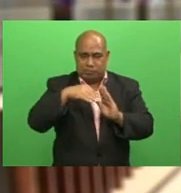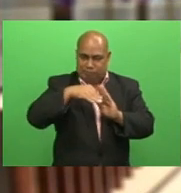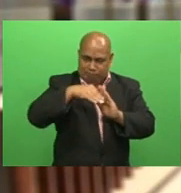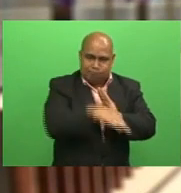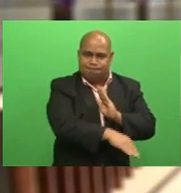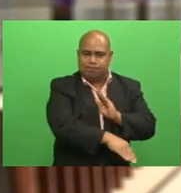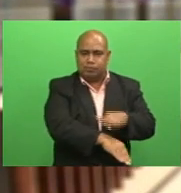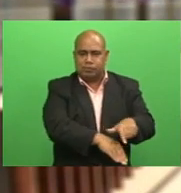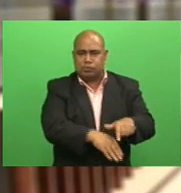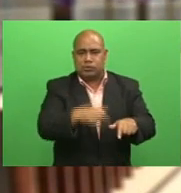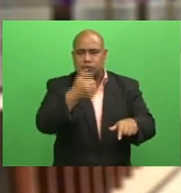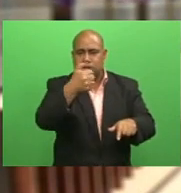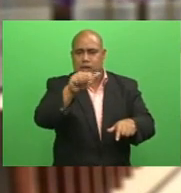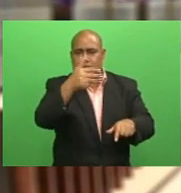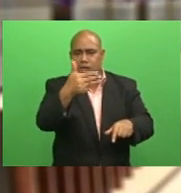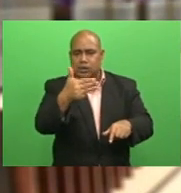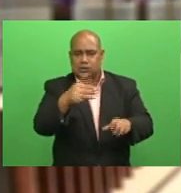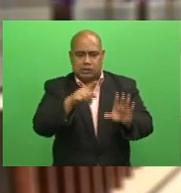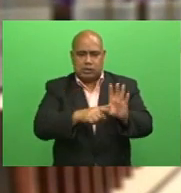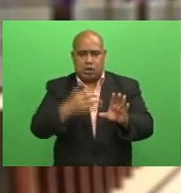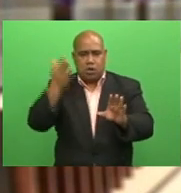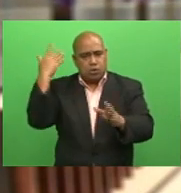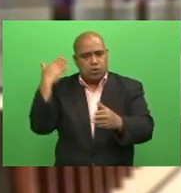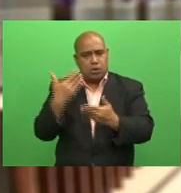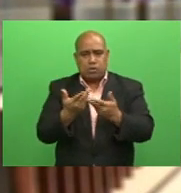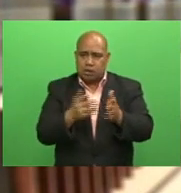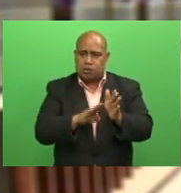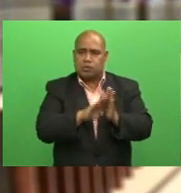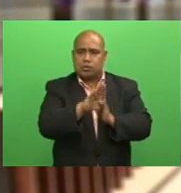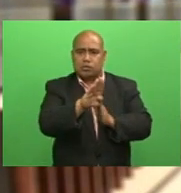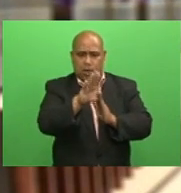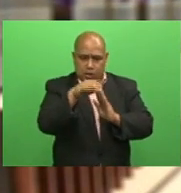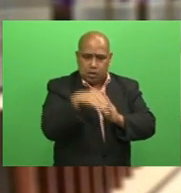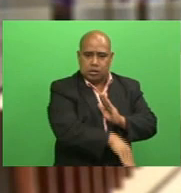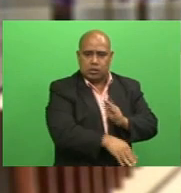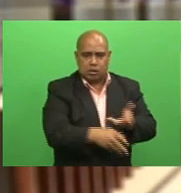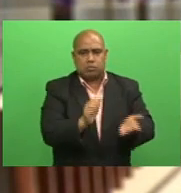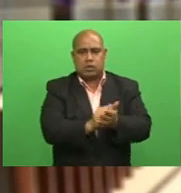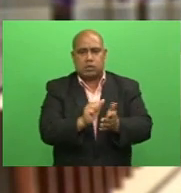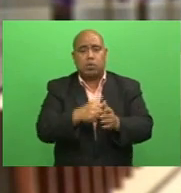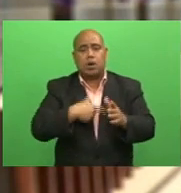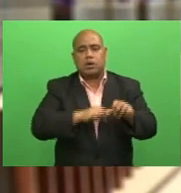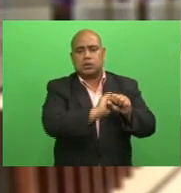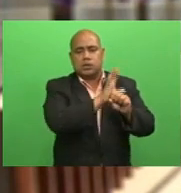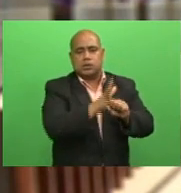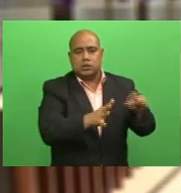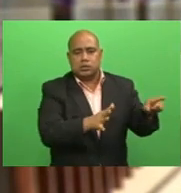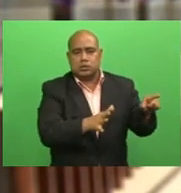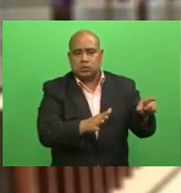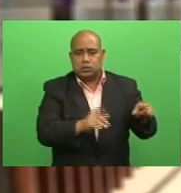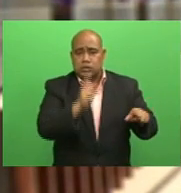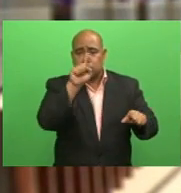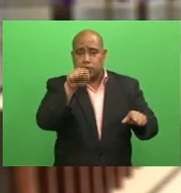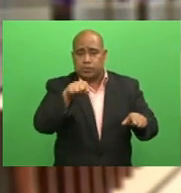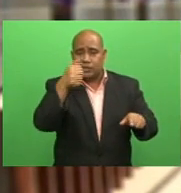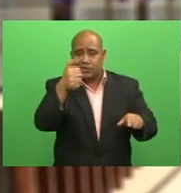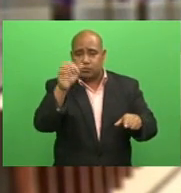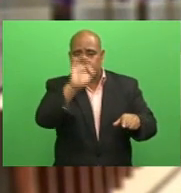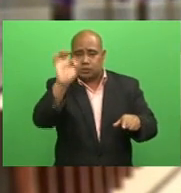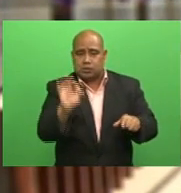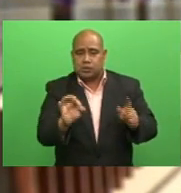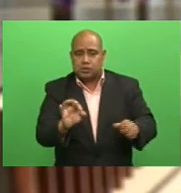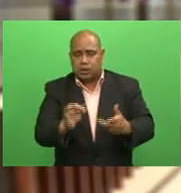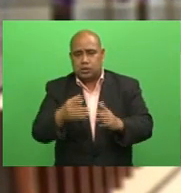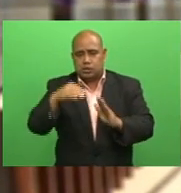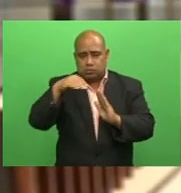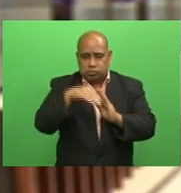of COVID-19 restrictions exhausted economic activity. The 1.6% fall surpassed quarterly falls